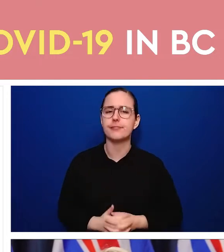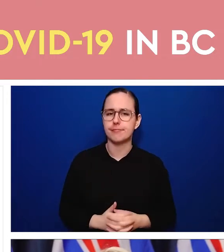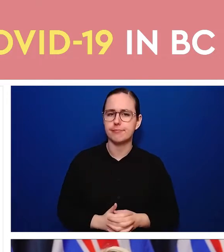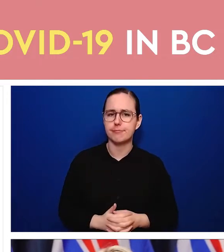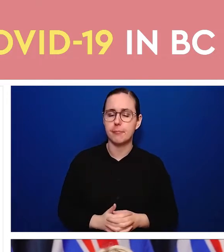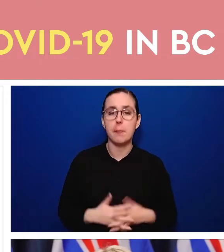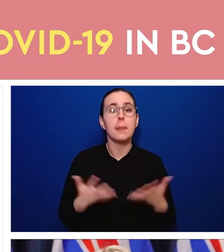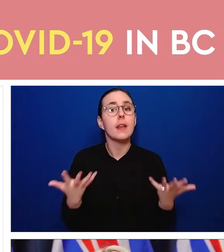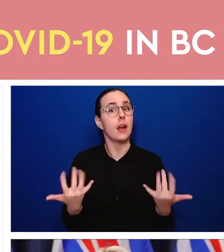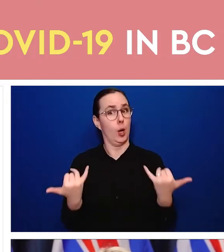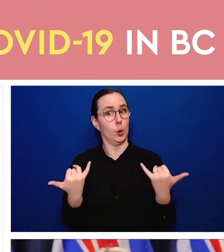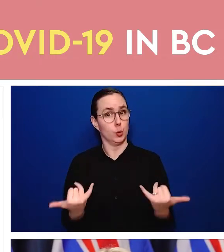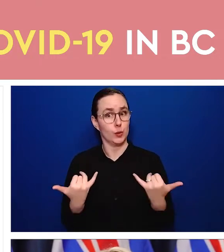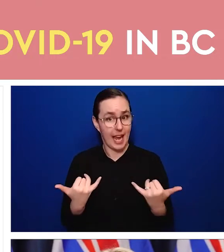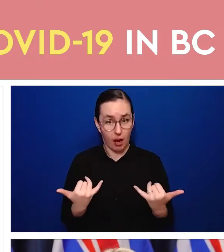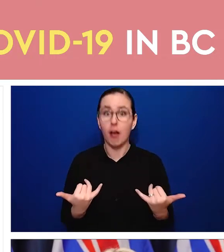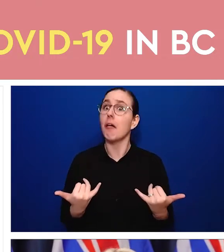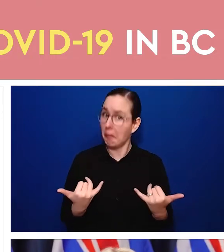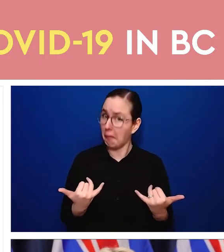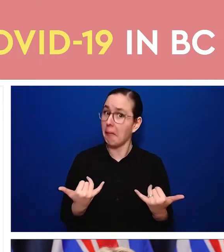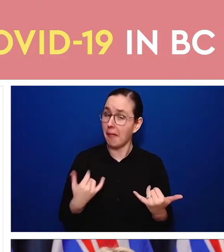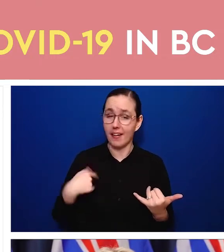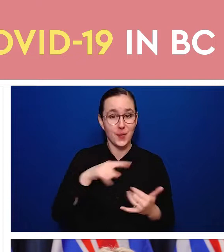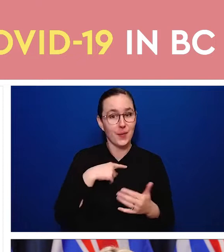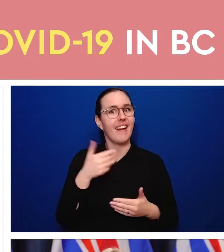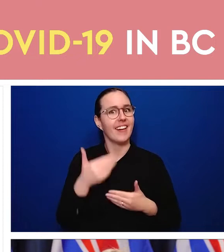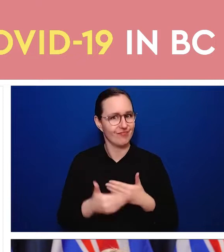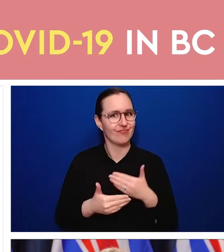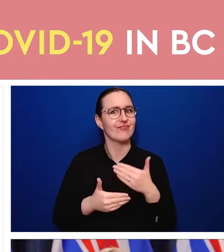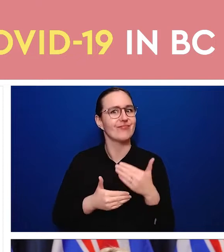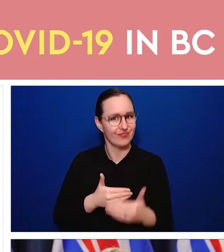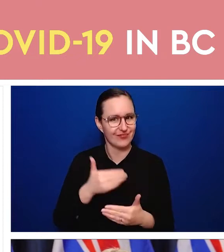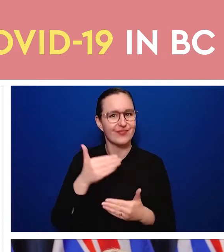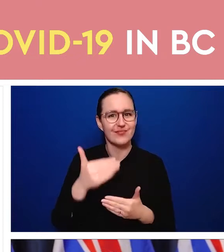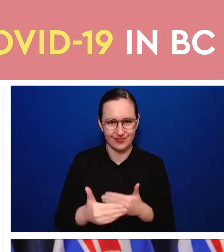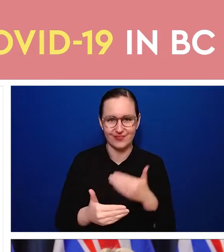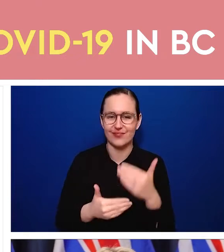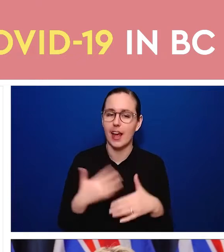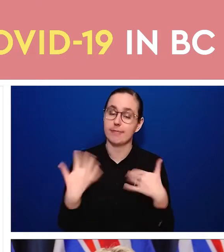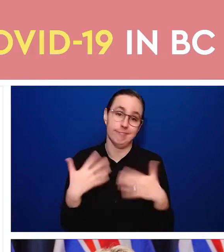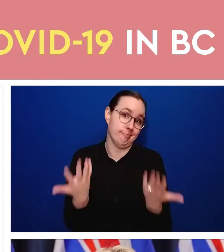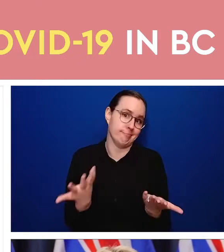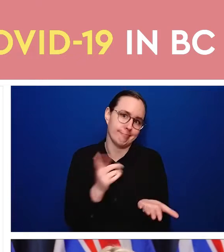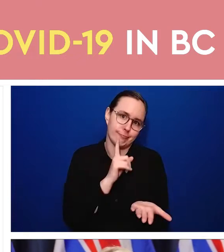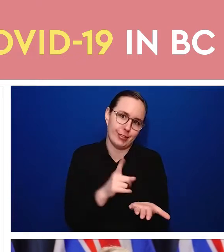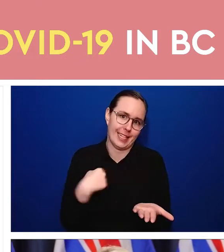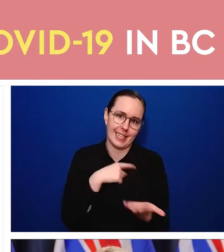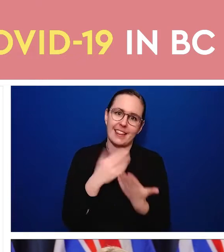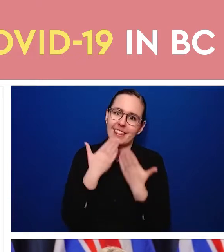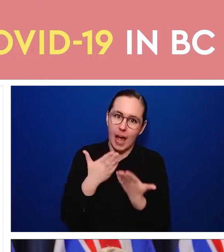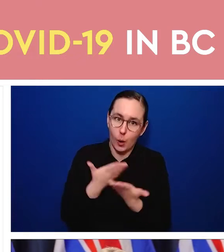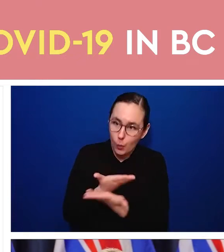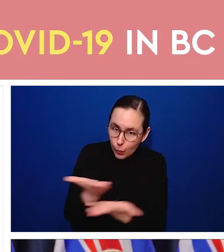progressing well and we're going in the right direction. And it really is thanks to people in British Columbia stepping up and doing what we needed to